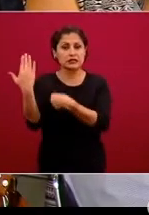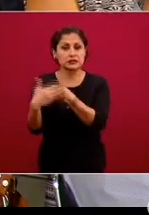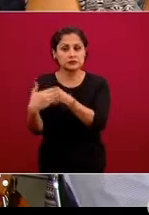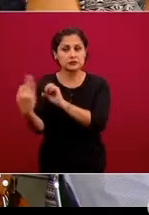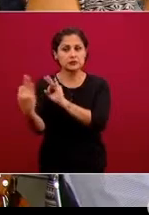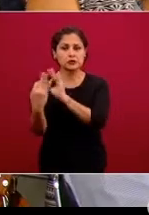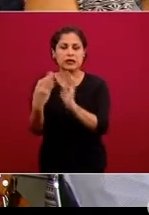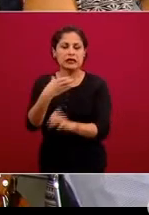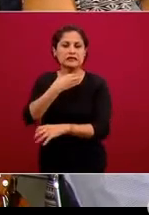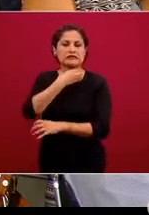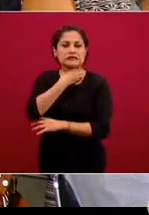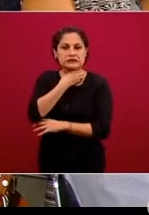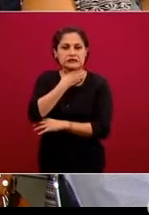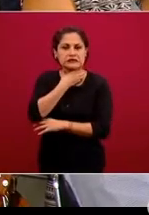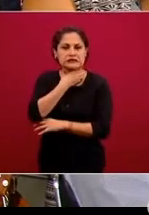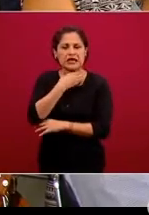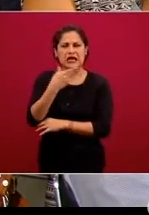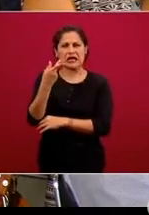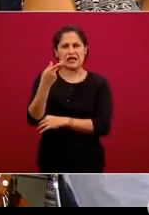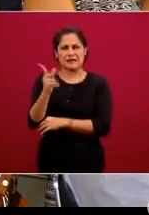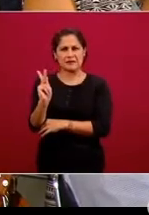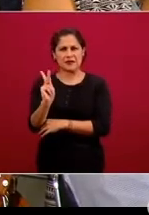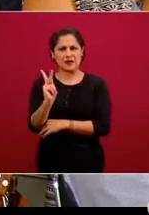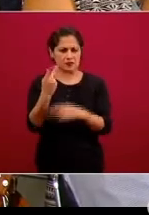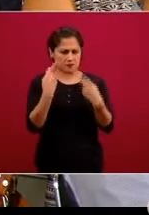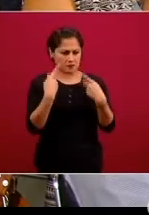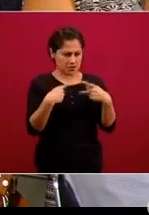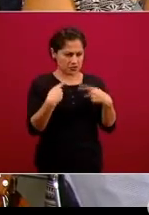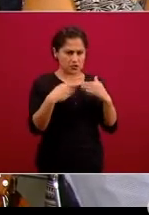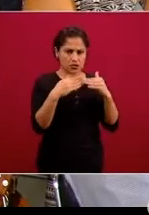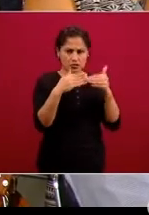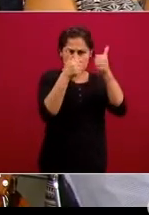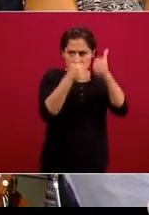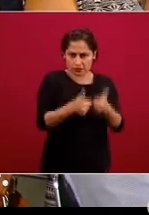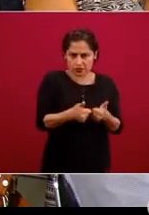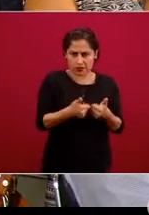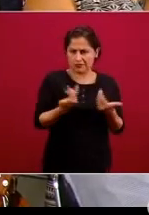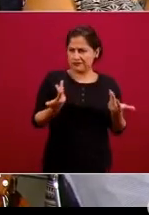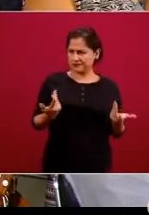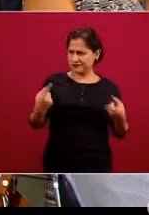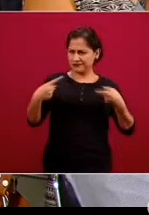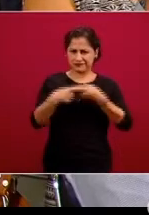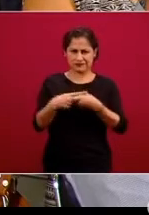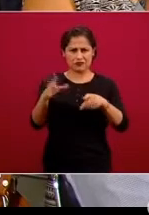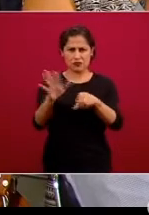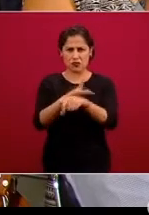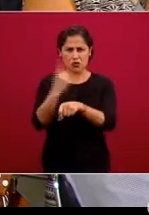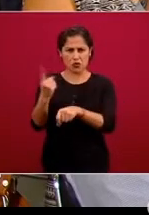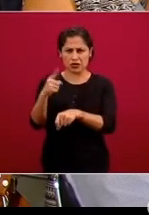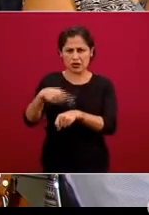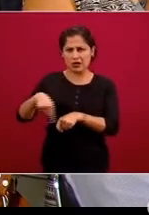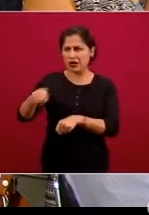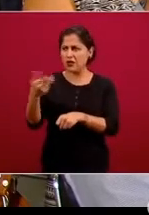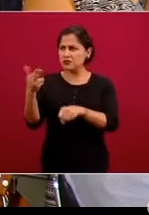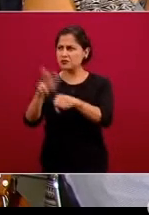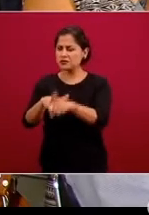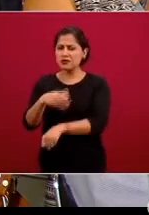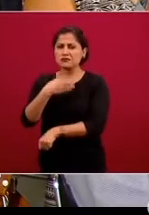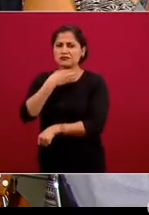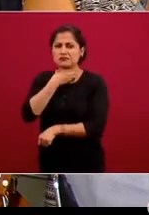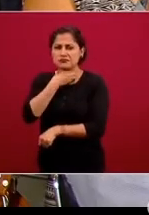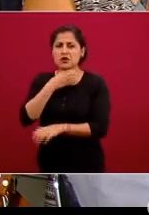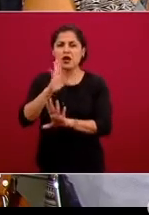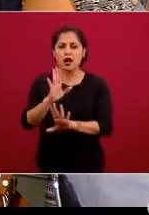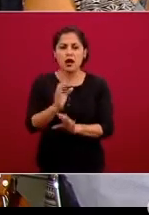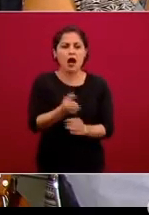why are we afraid of having a saturation of the health system if people really are really staying